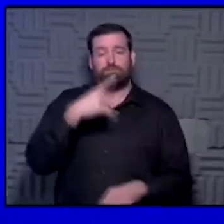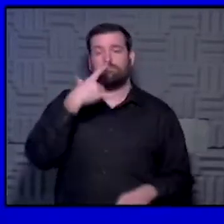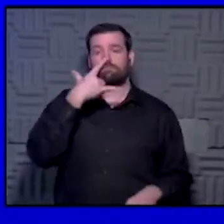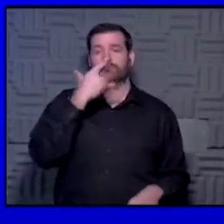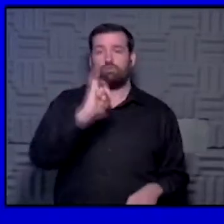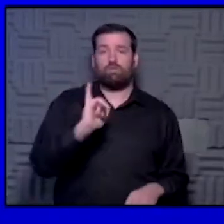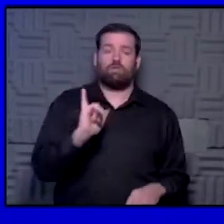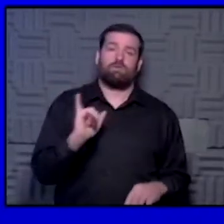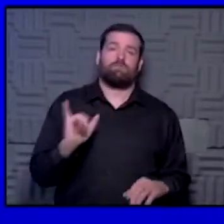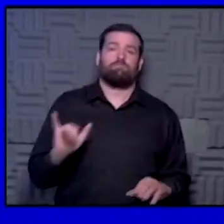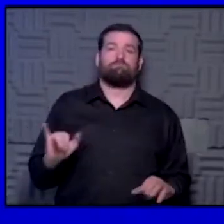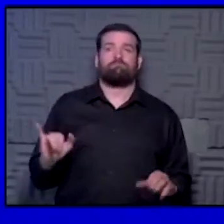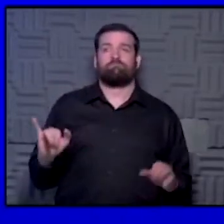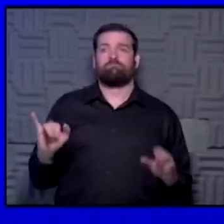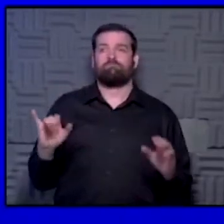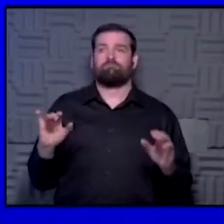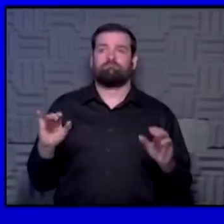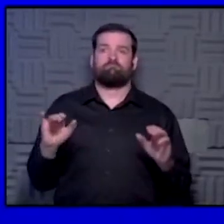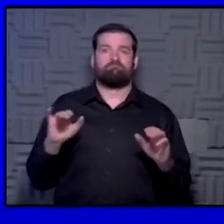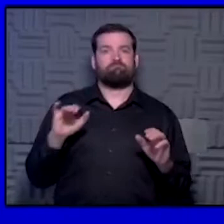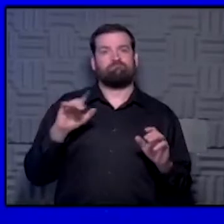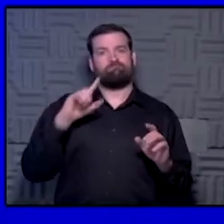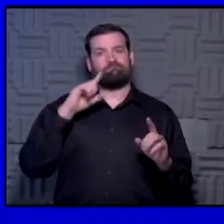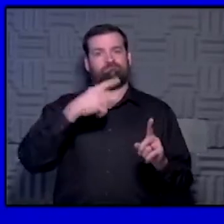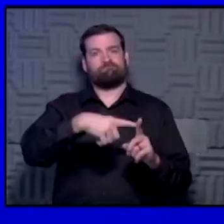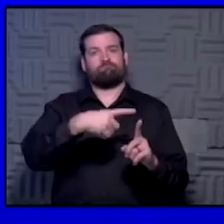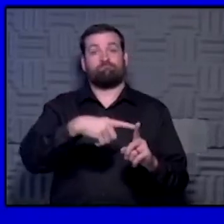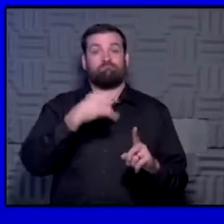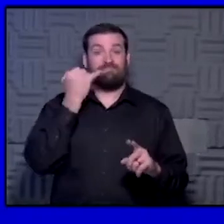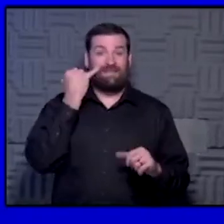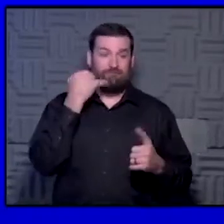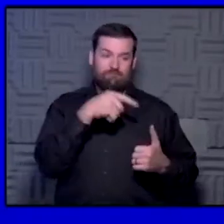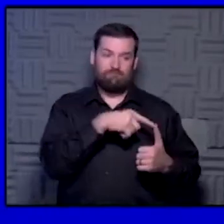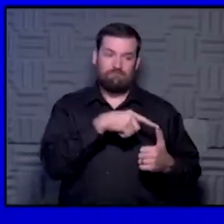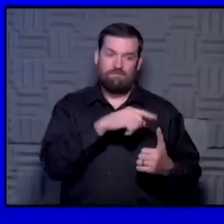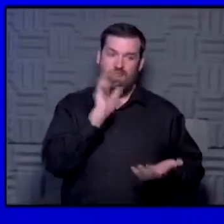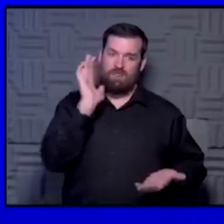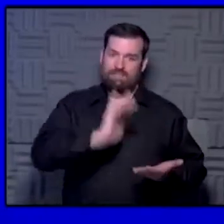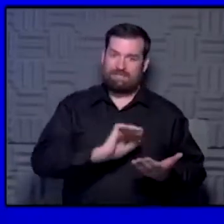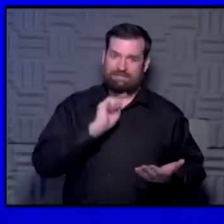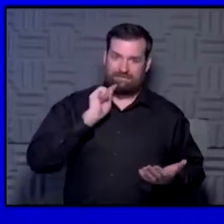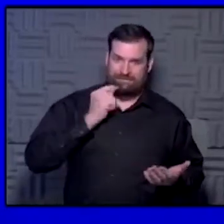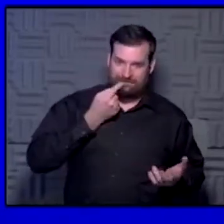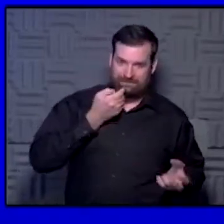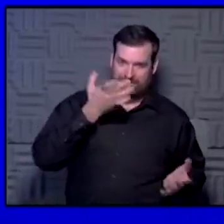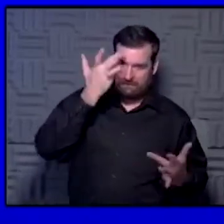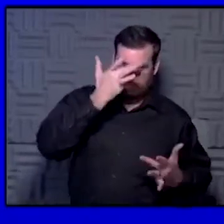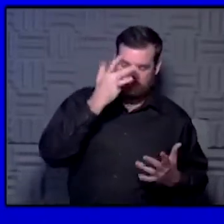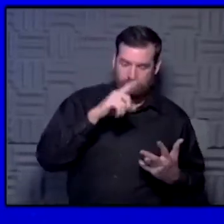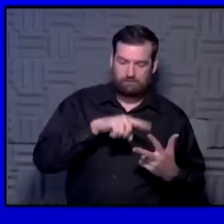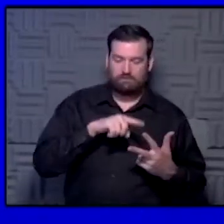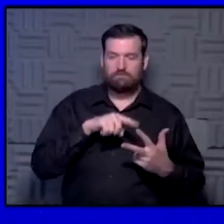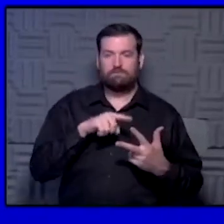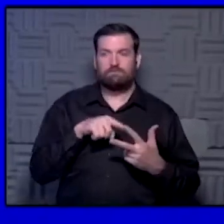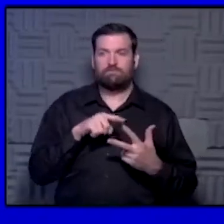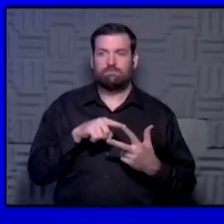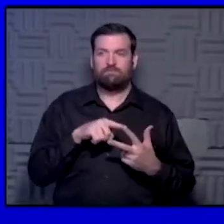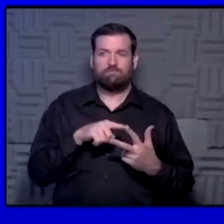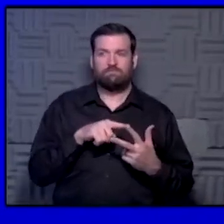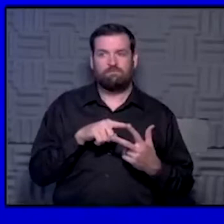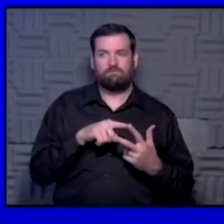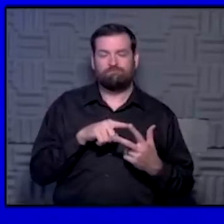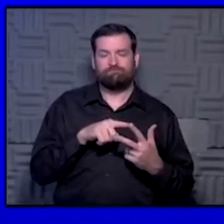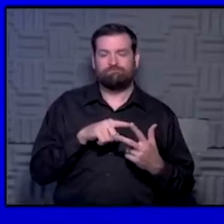there was more of a signal or a favorable if you were, number one, less ill, and also not far